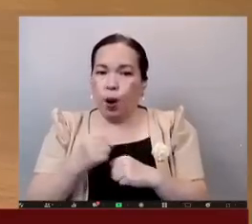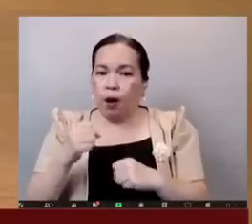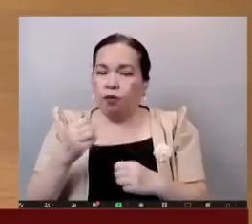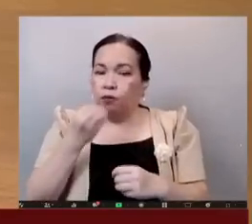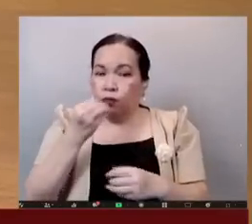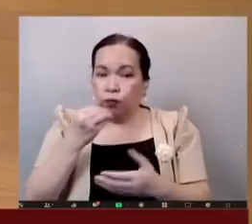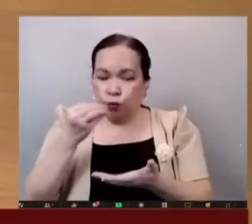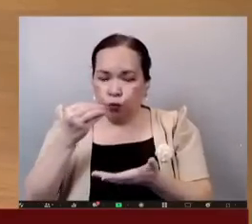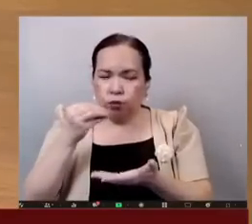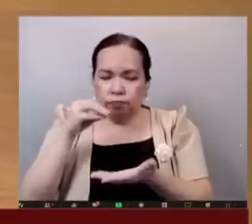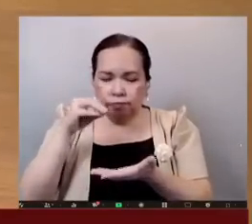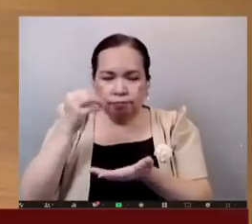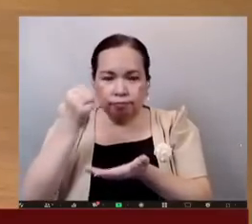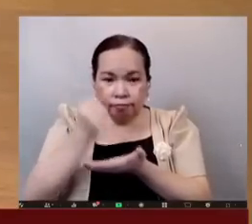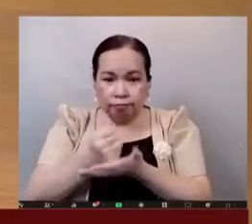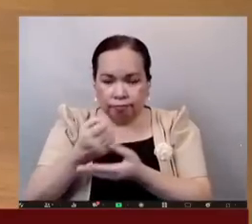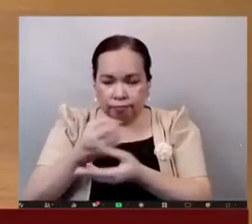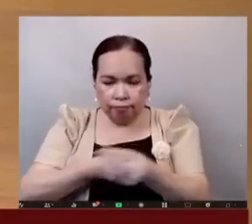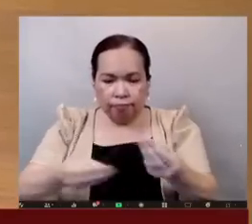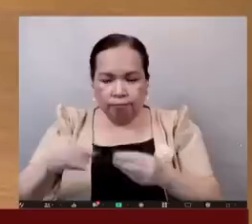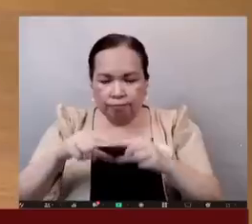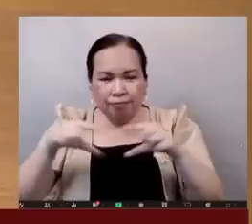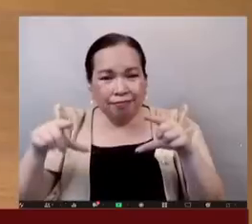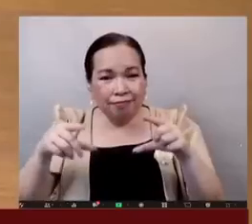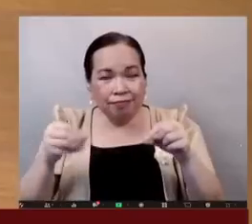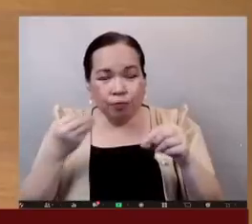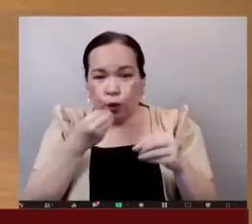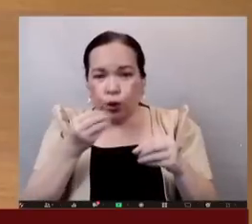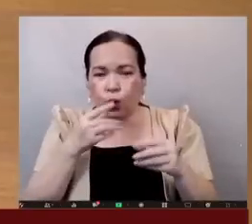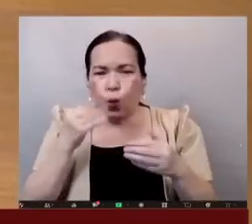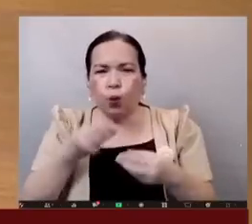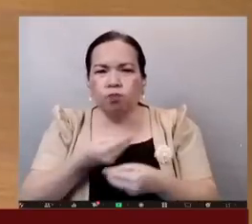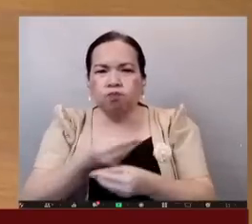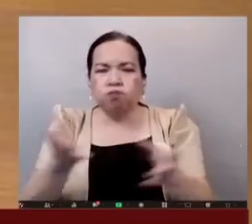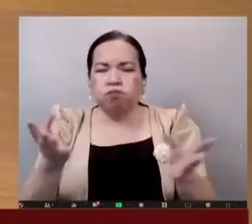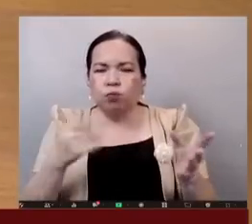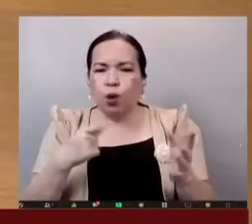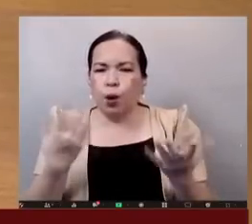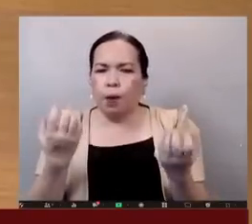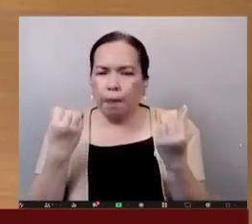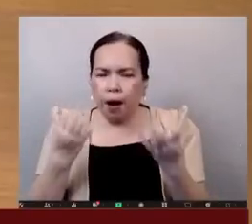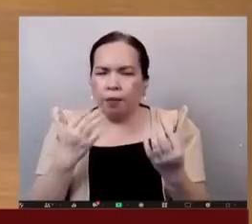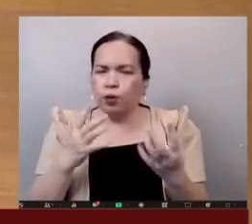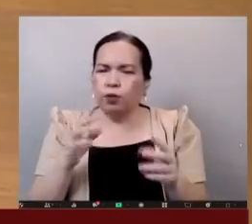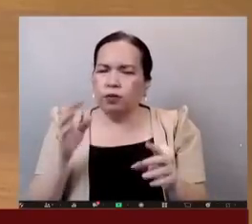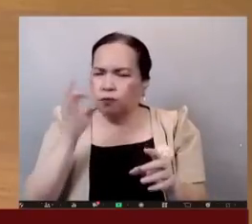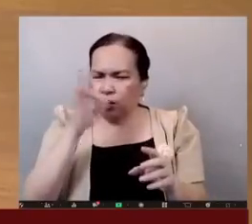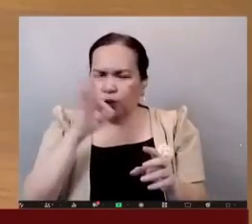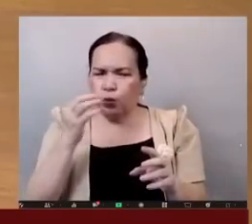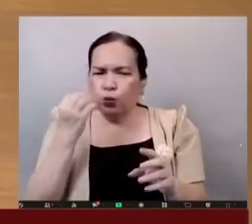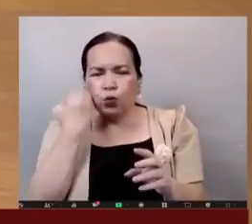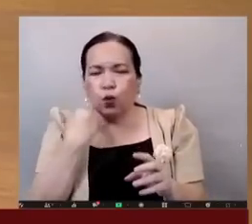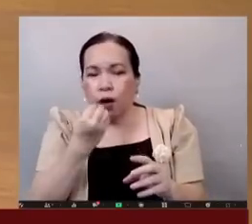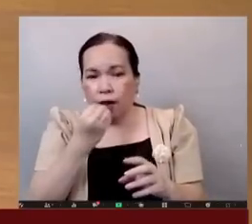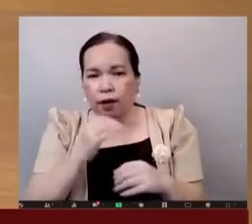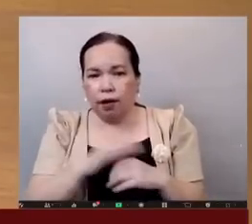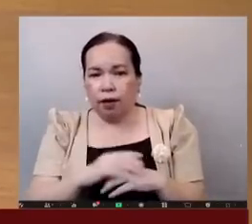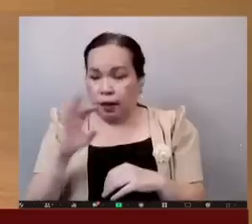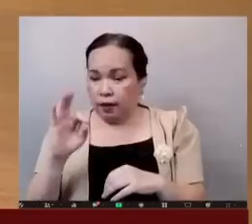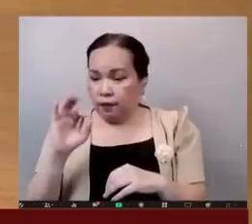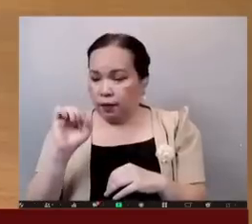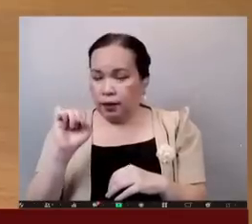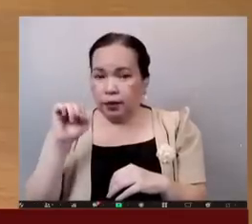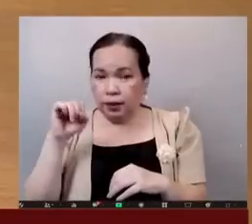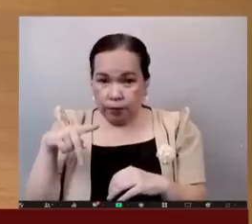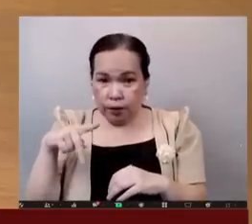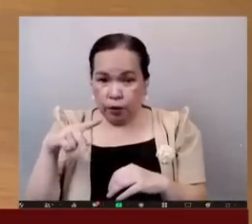to supply the nutrition needs of the million most food poor Filipinos. The FSP,